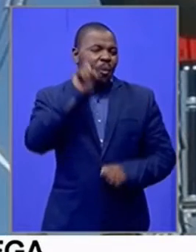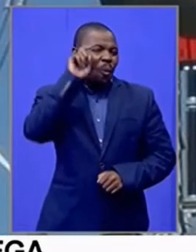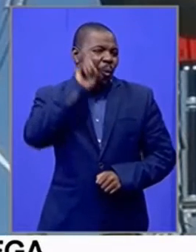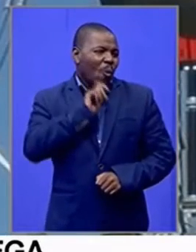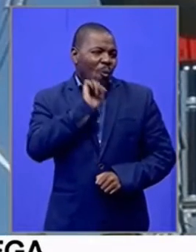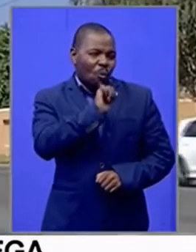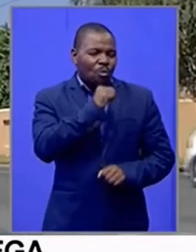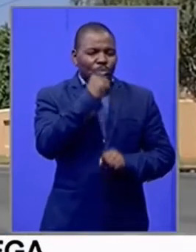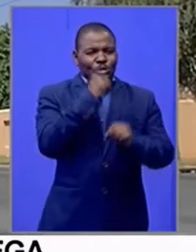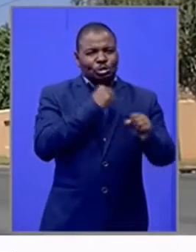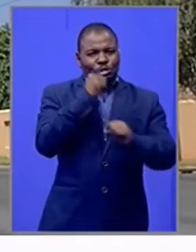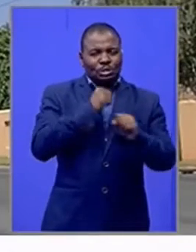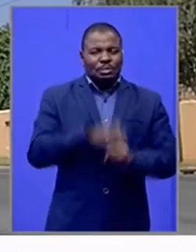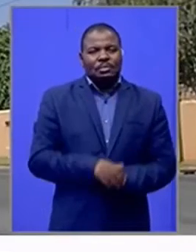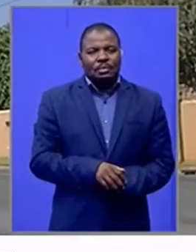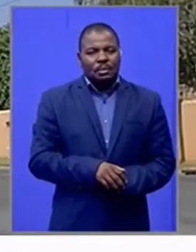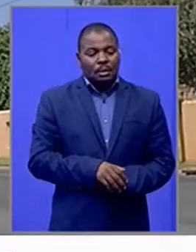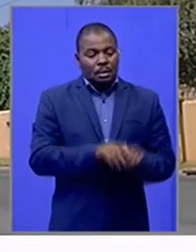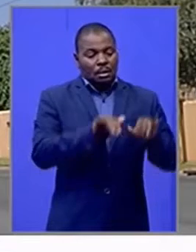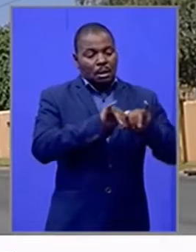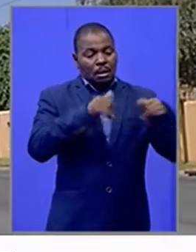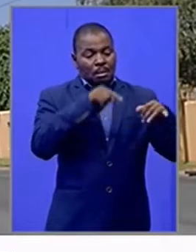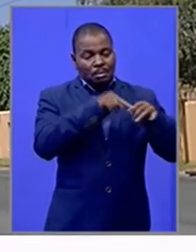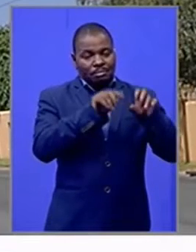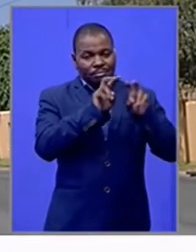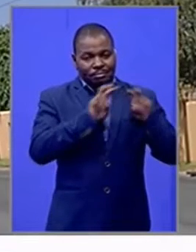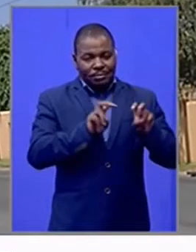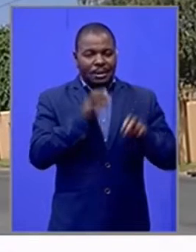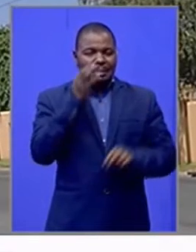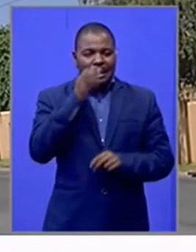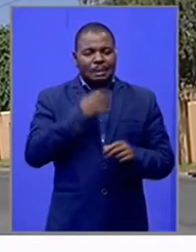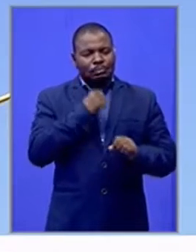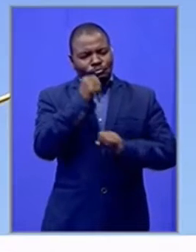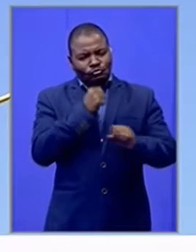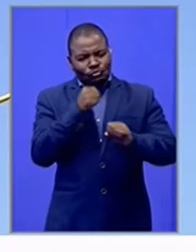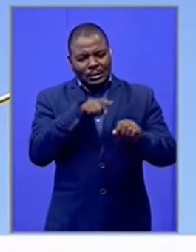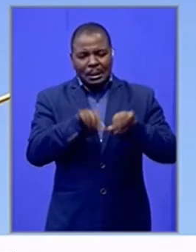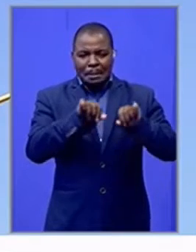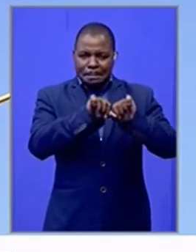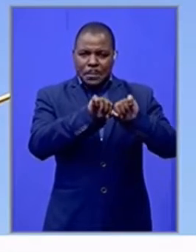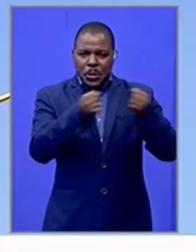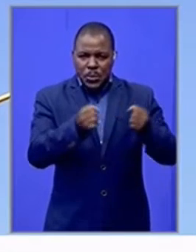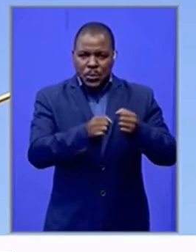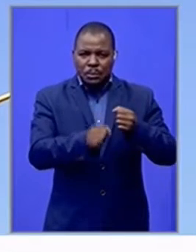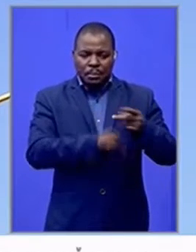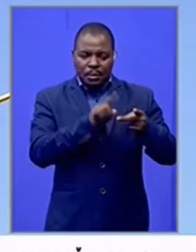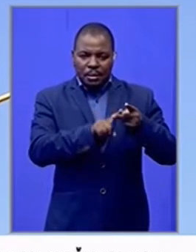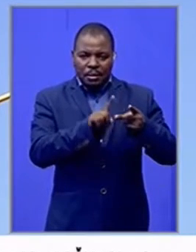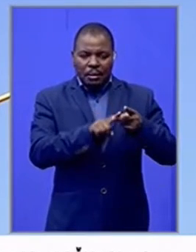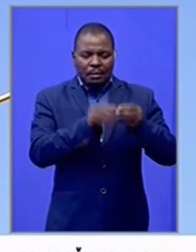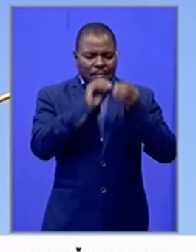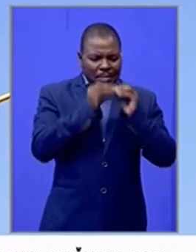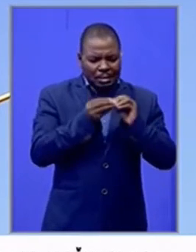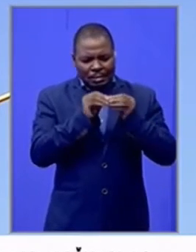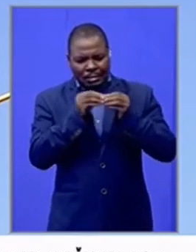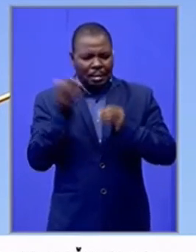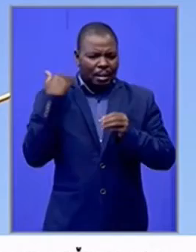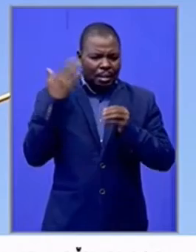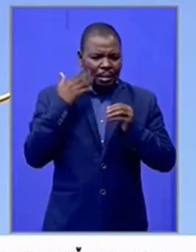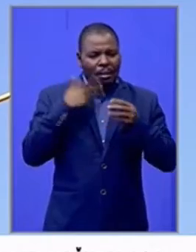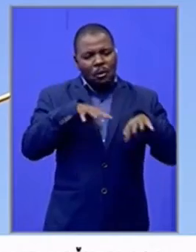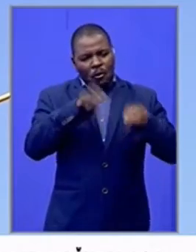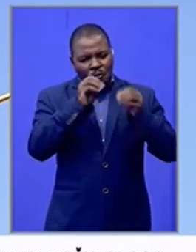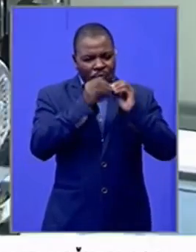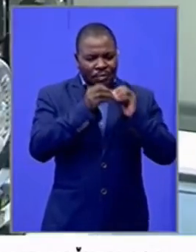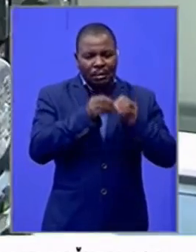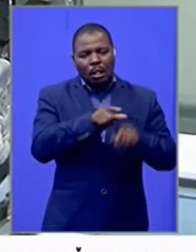se tshepege. Eskom e re e bile le mathata a go senyega ga metshene ya go hlotla mohlagase le go se loke ka pela ga yeo e bego e timilwe gore